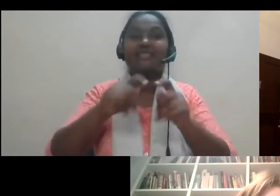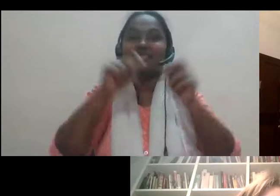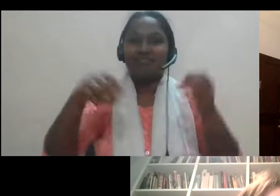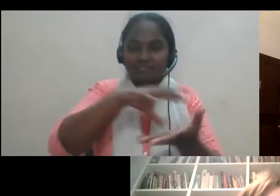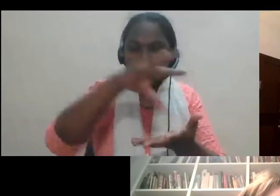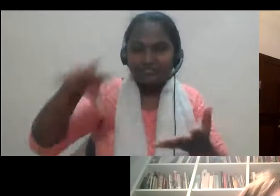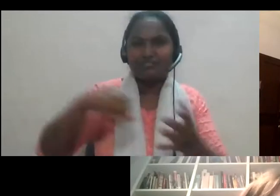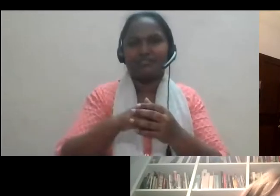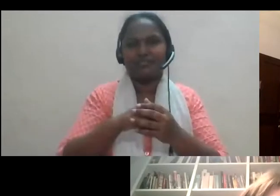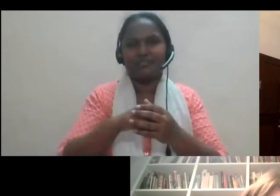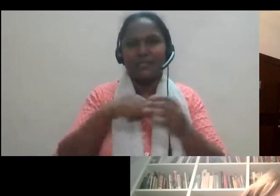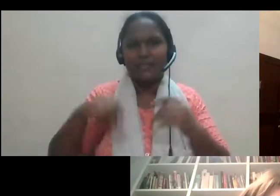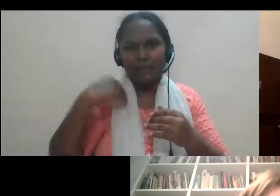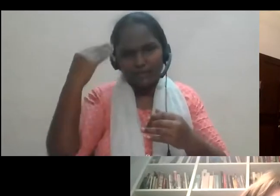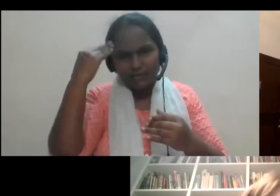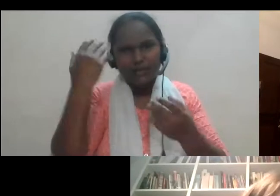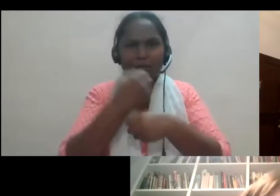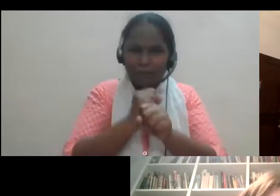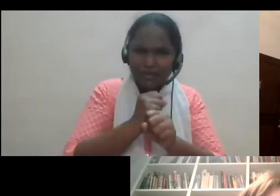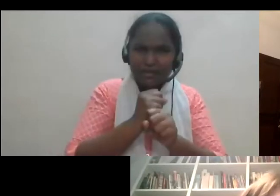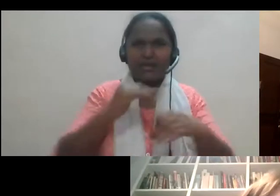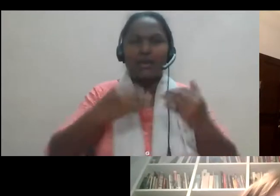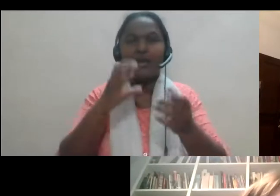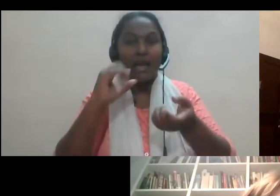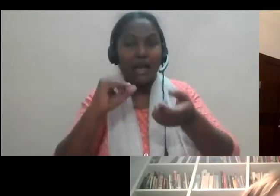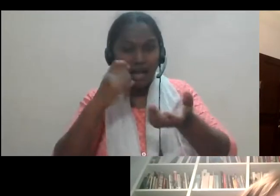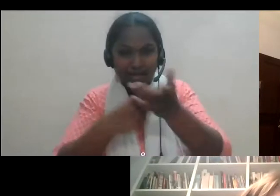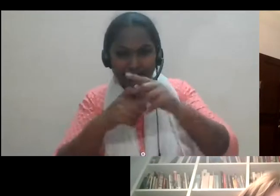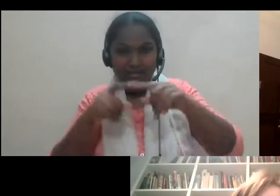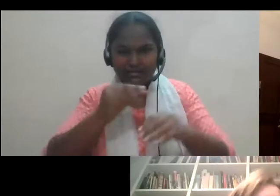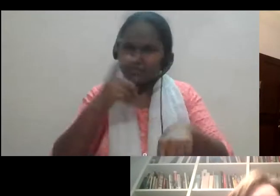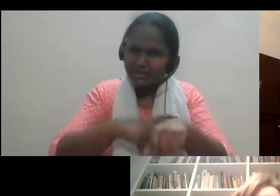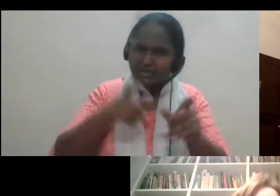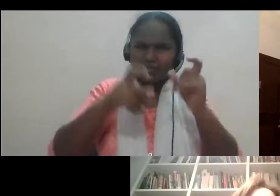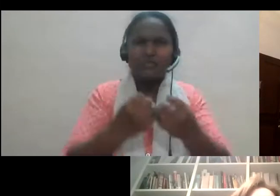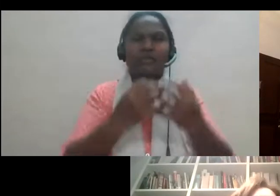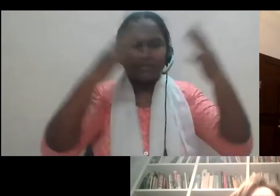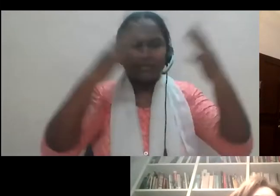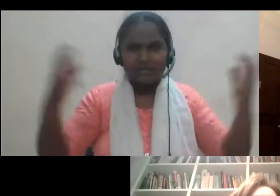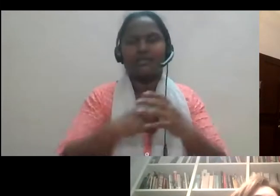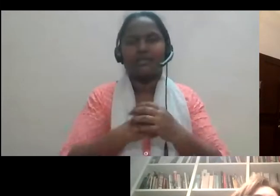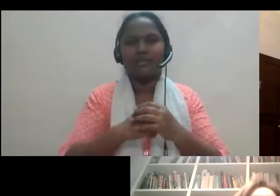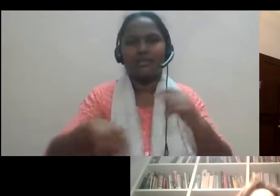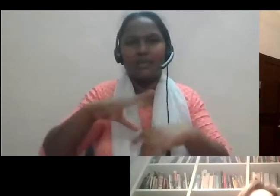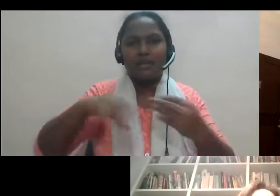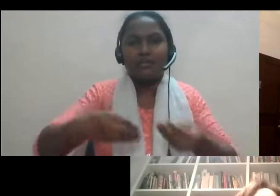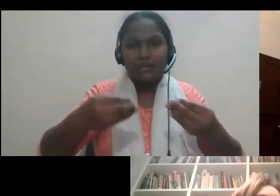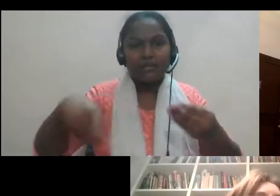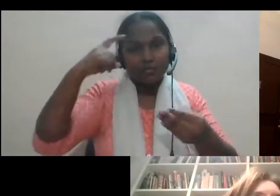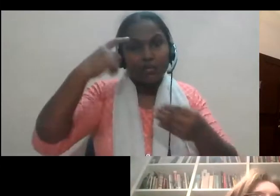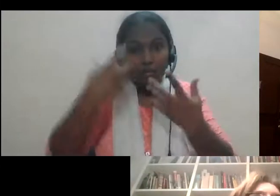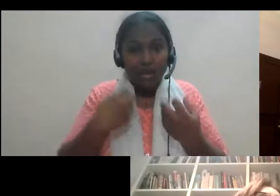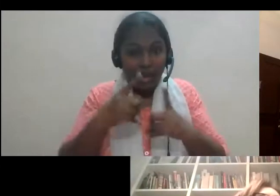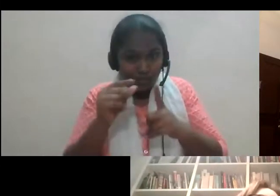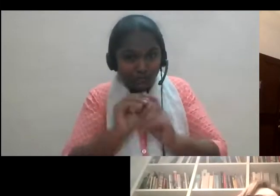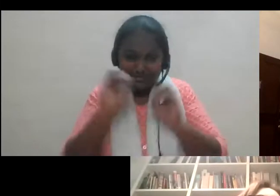institution. So we commissioned artists. Sometimes it was a carte blanche. We told an artist, you know, come and do